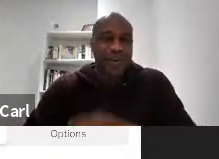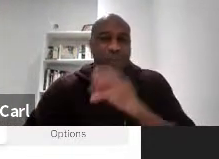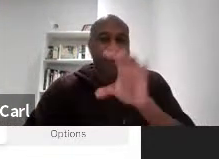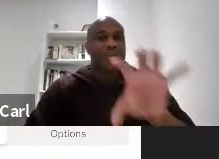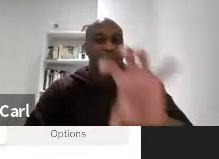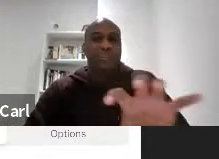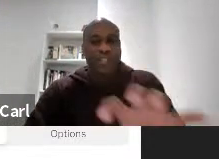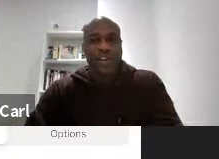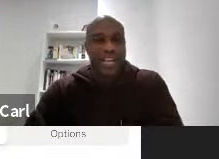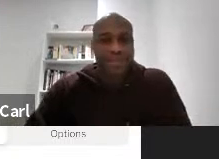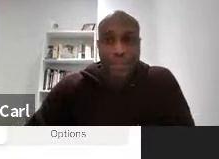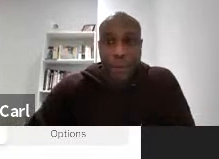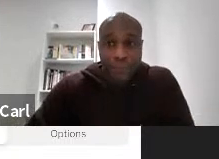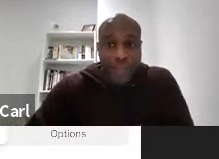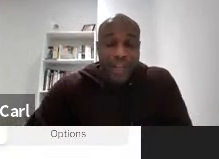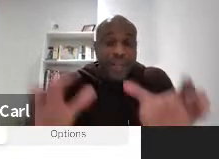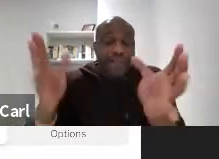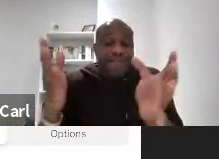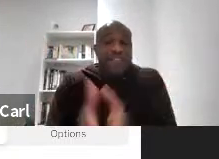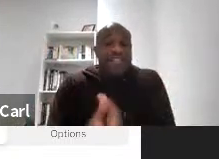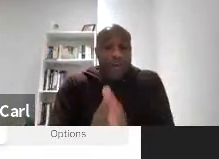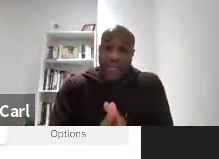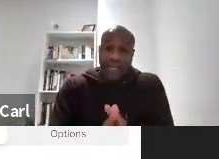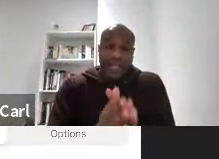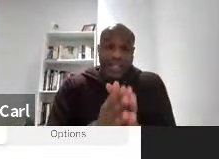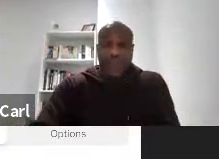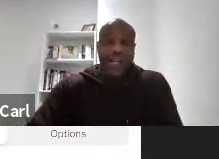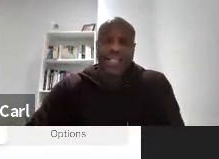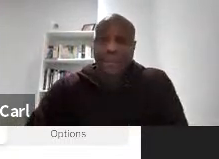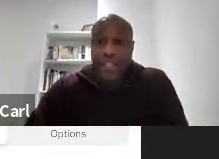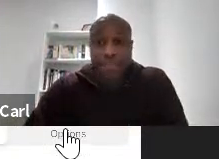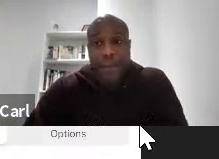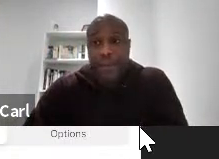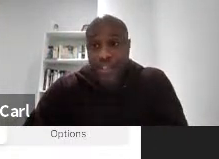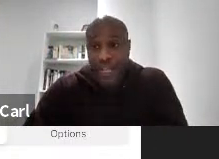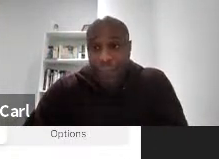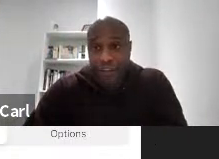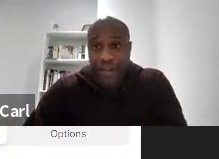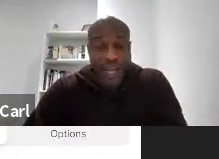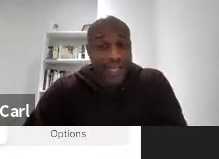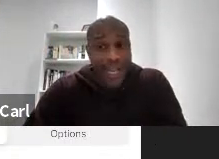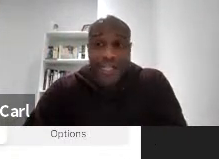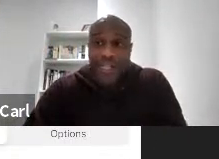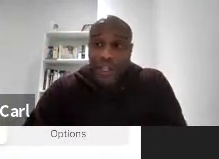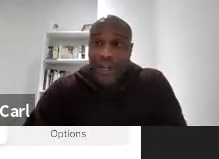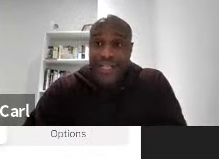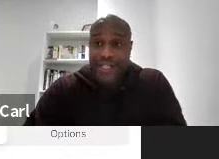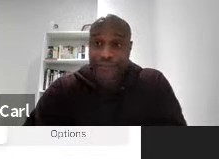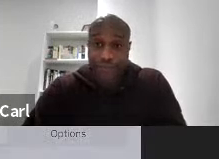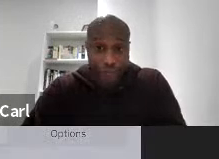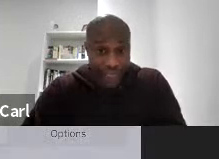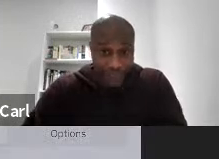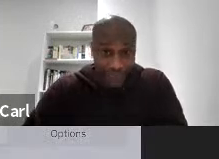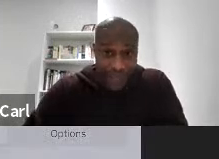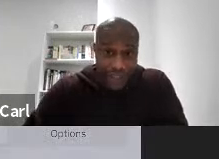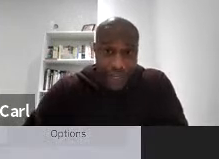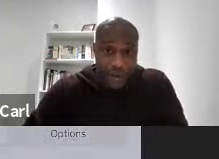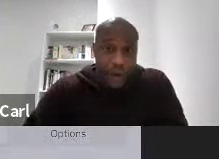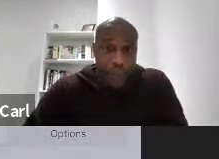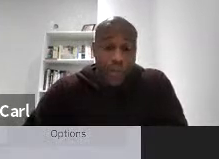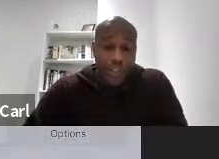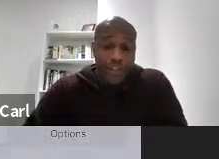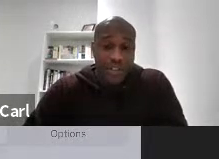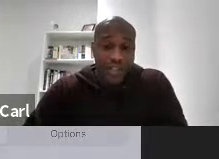looks like what you want to showcase people, you can very quickly showcase it by just publishing it. All right. And again, Glide is free.